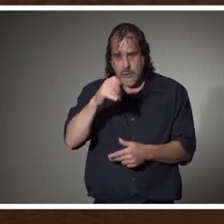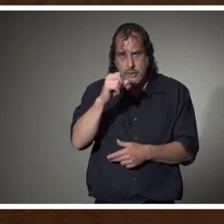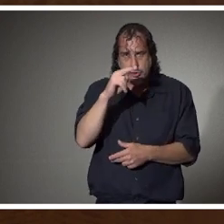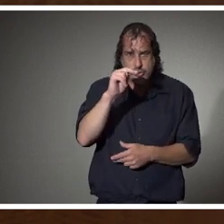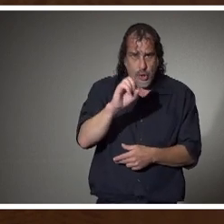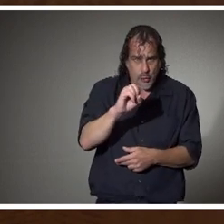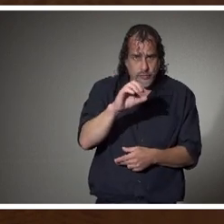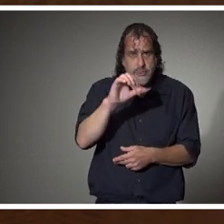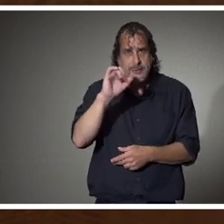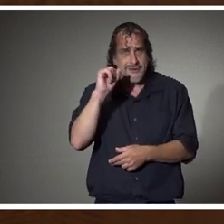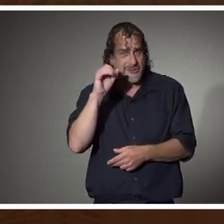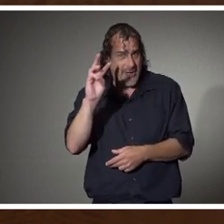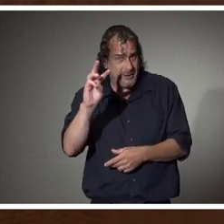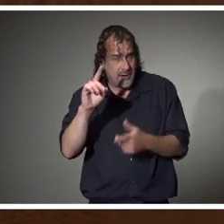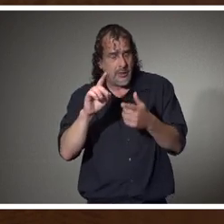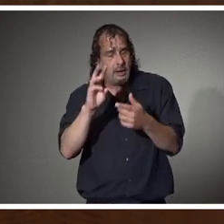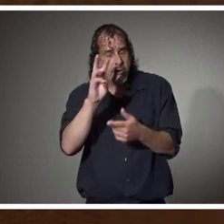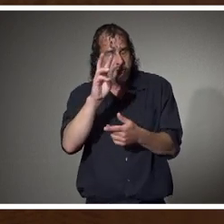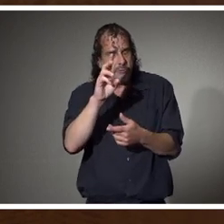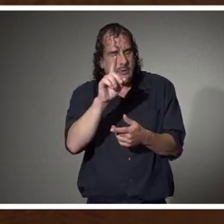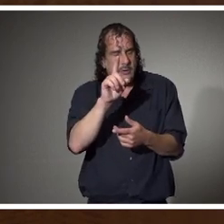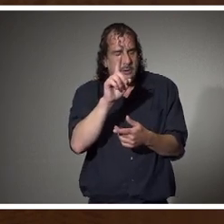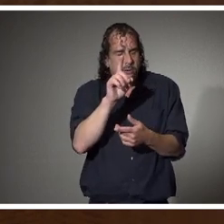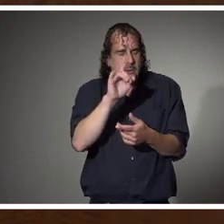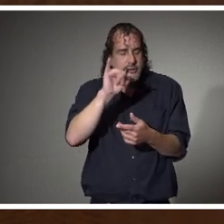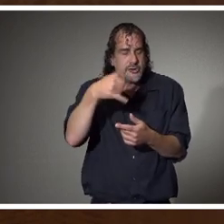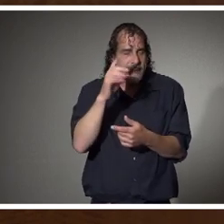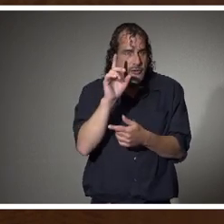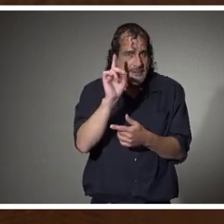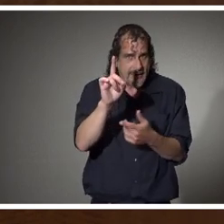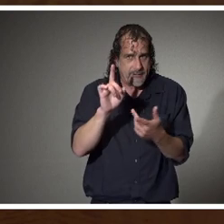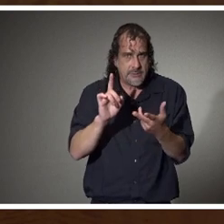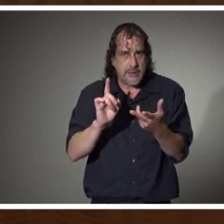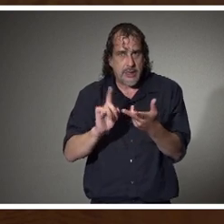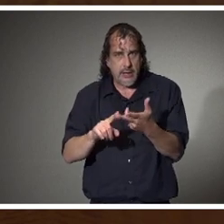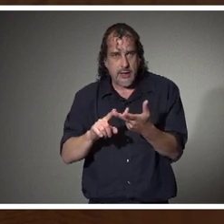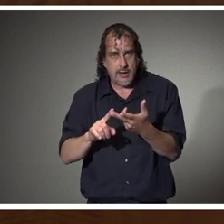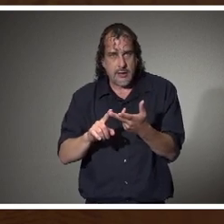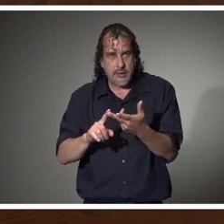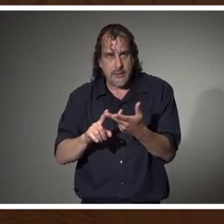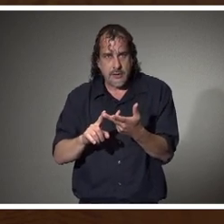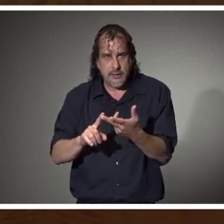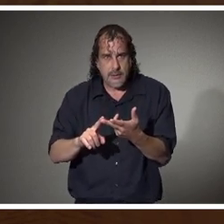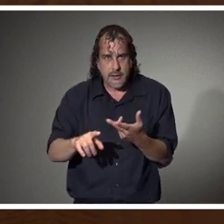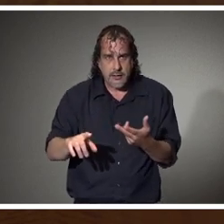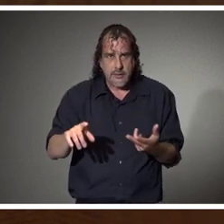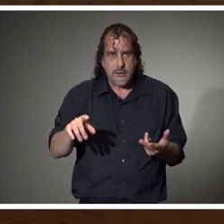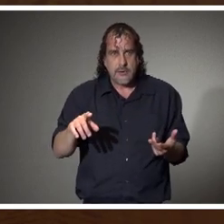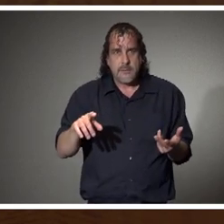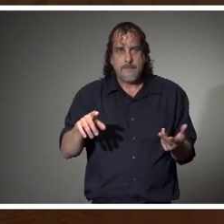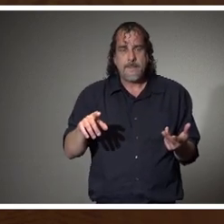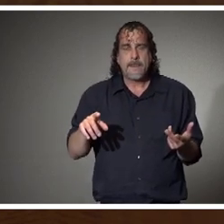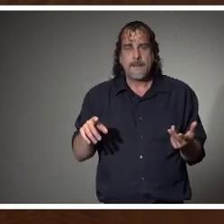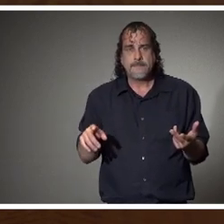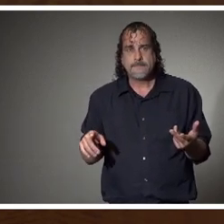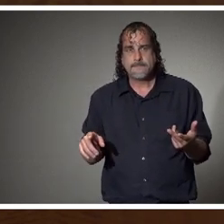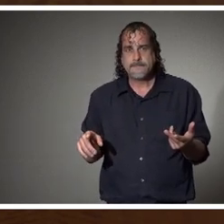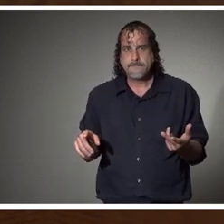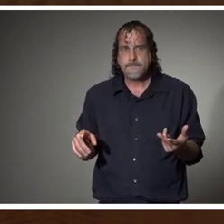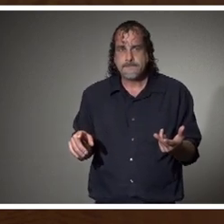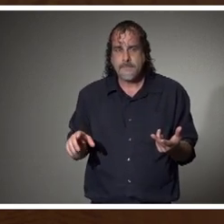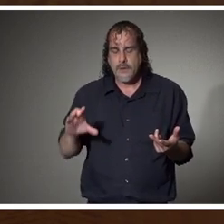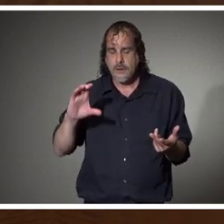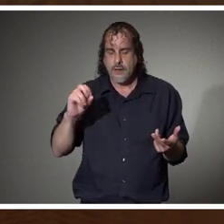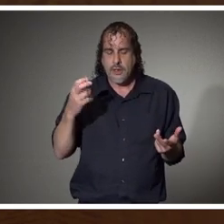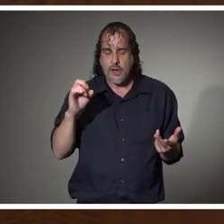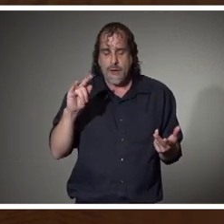Jefferson Davis, and Covington. And that's important to know that UMCOR is out there with the volunteer groups, and they